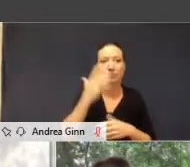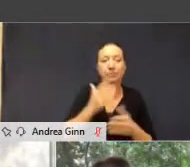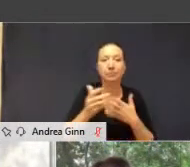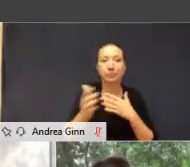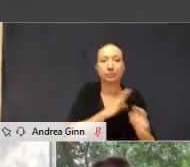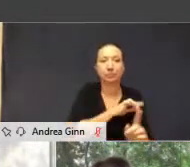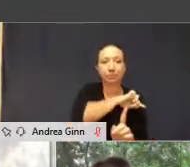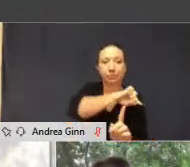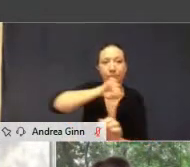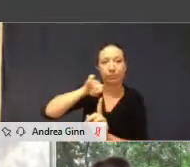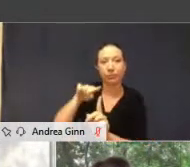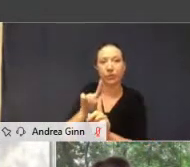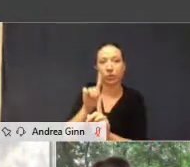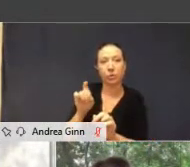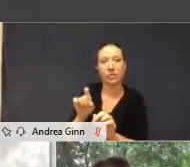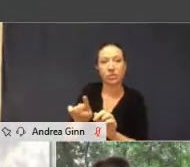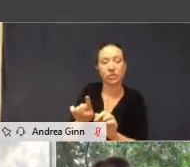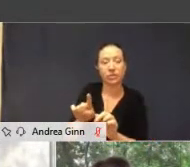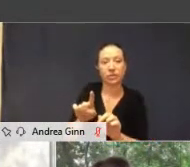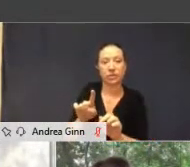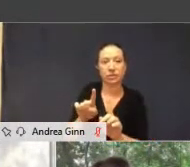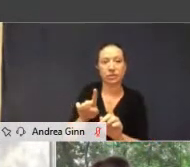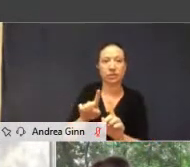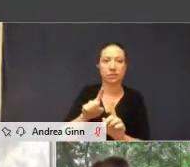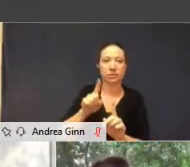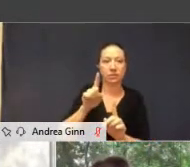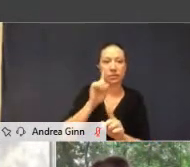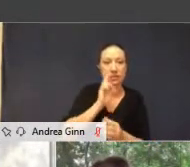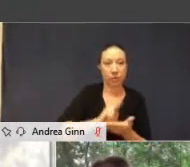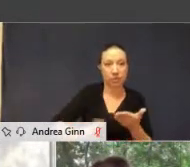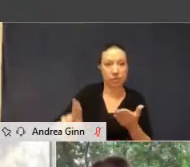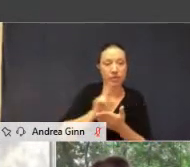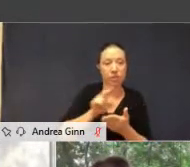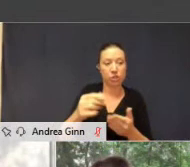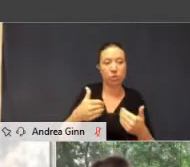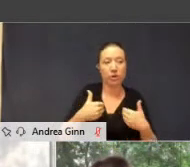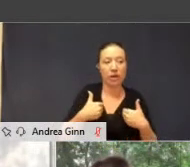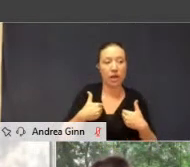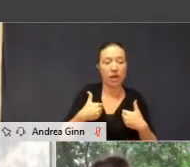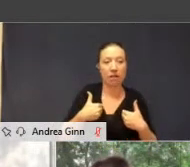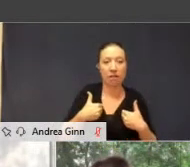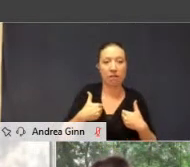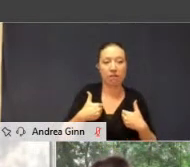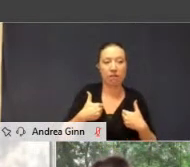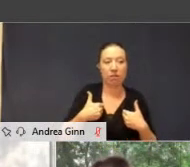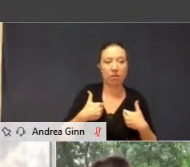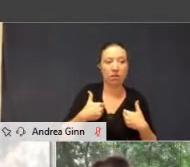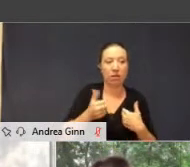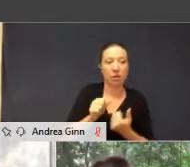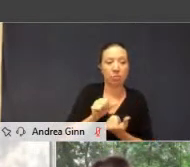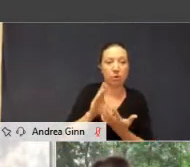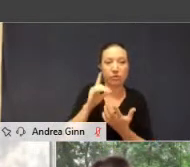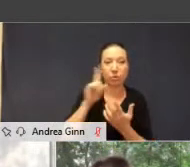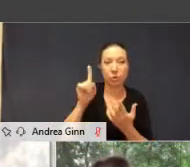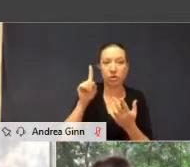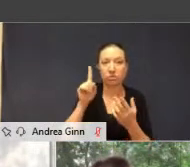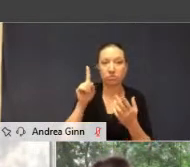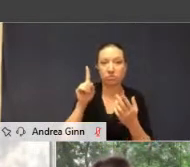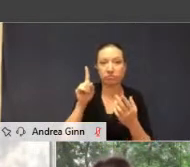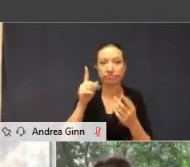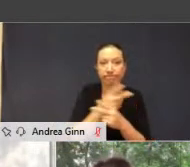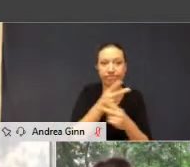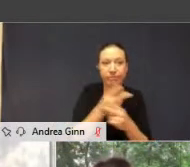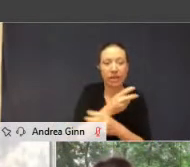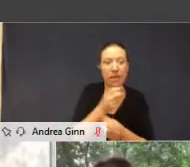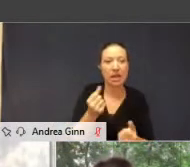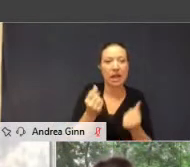Mr. Secretary, do you have a way of gauging, a way to determine the number of underserved